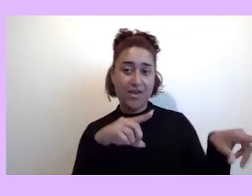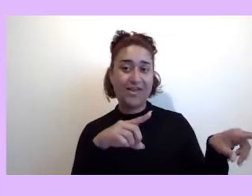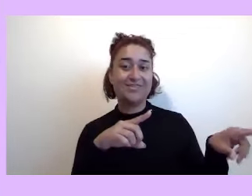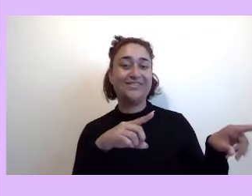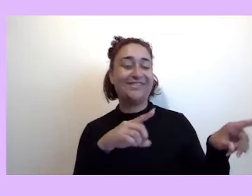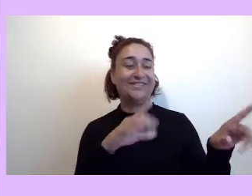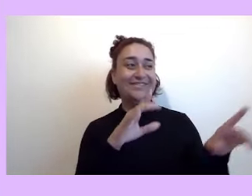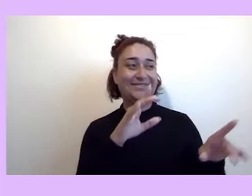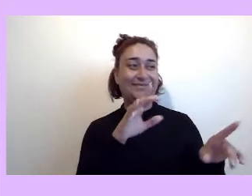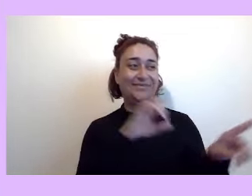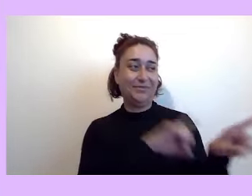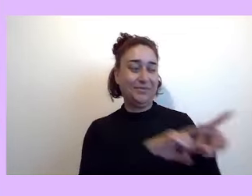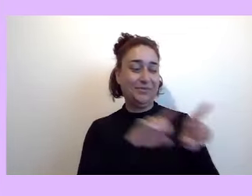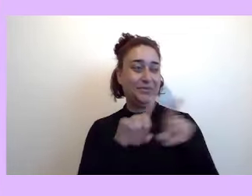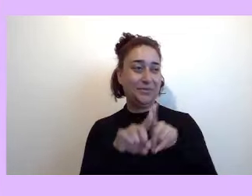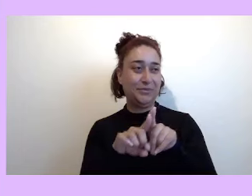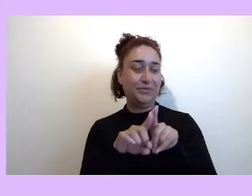ahead.